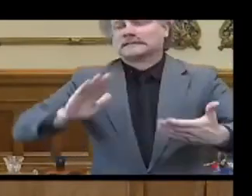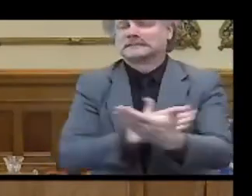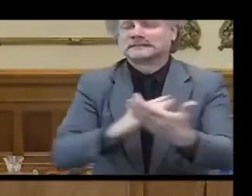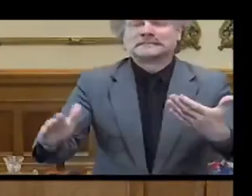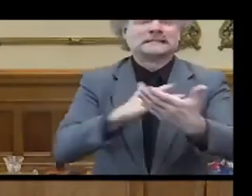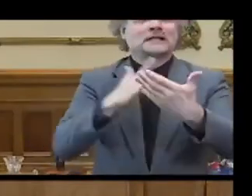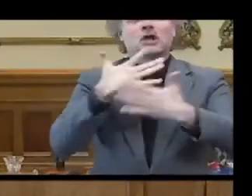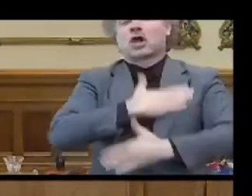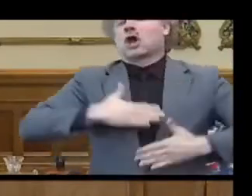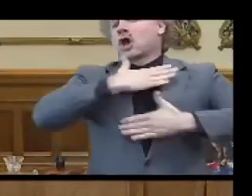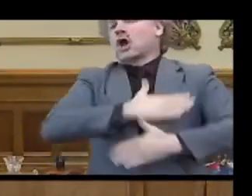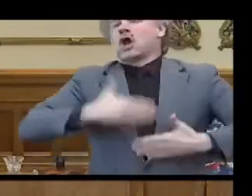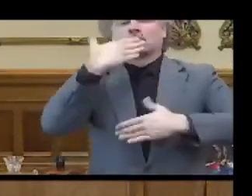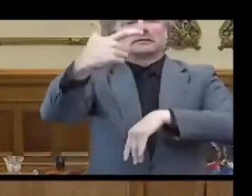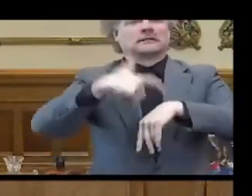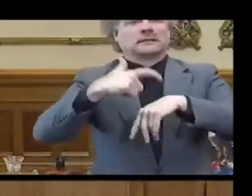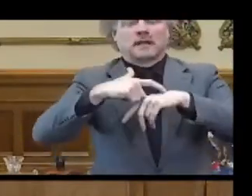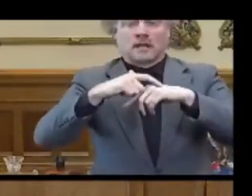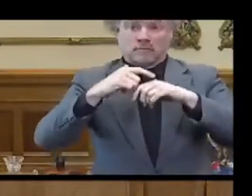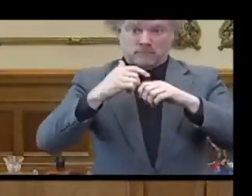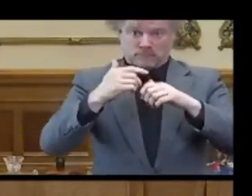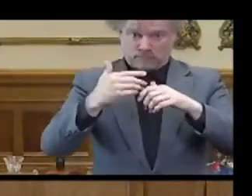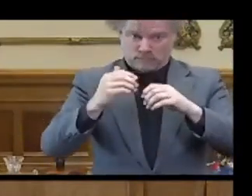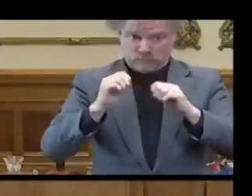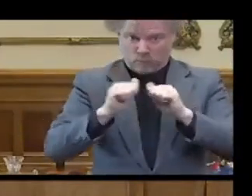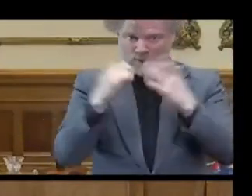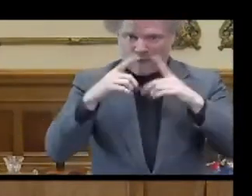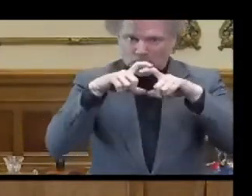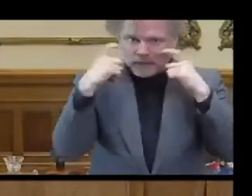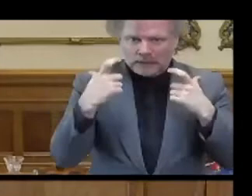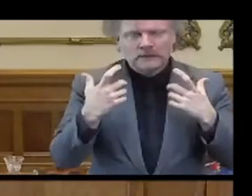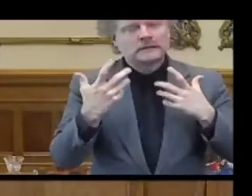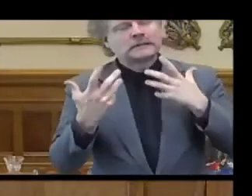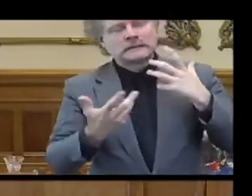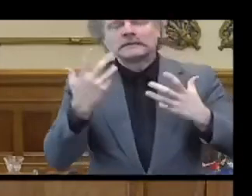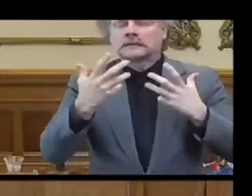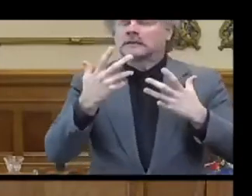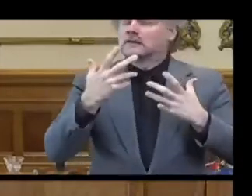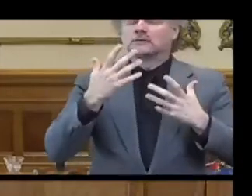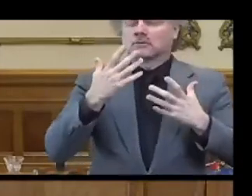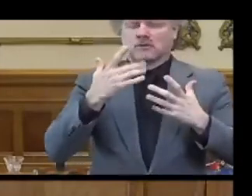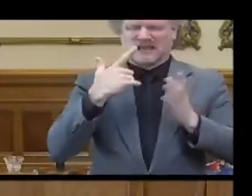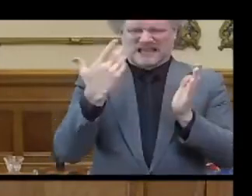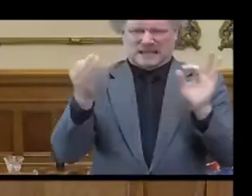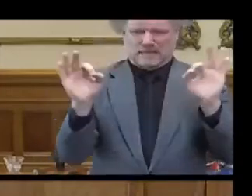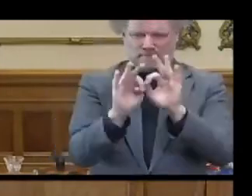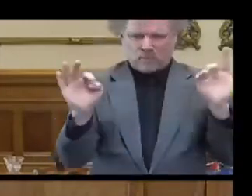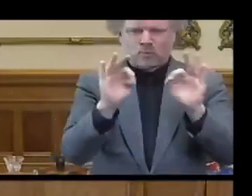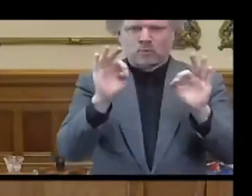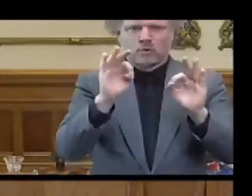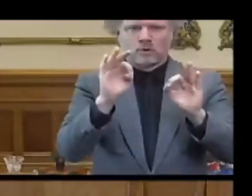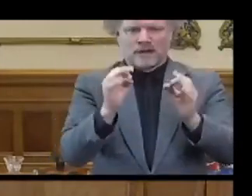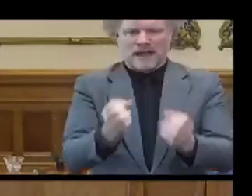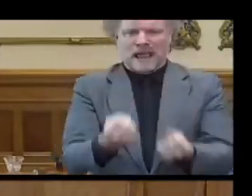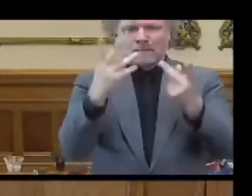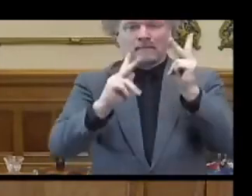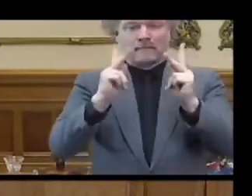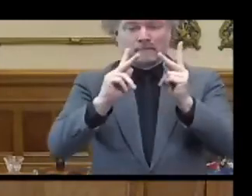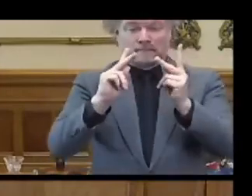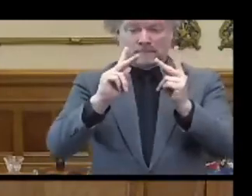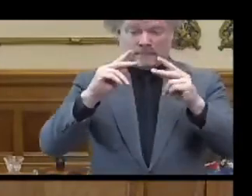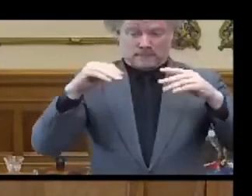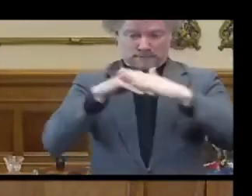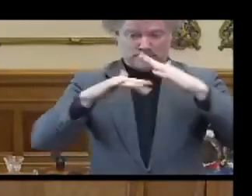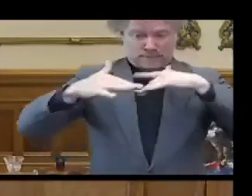good time and potentially not wearing masks. So I think that it's all about keeping the number of people down. It's